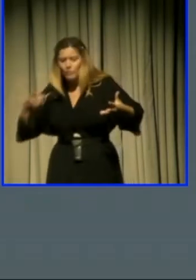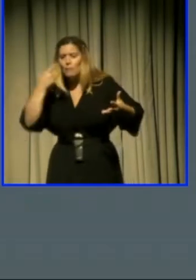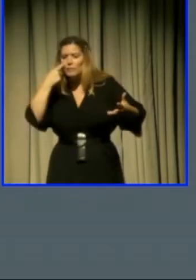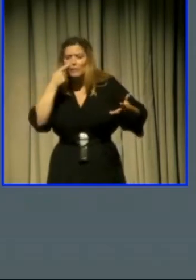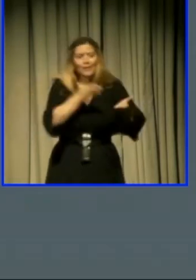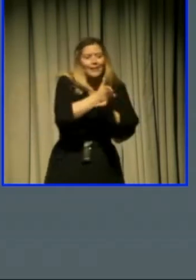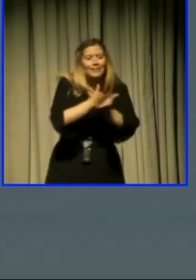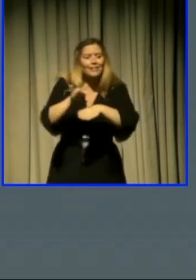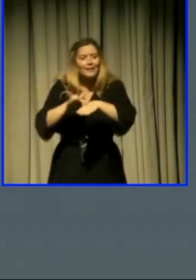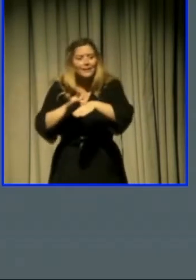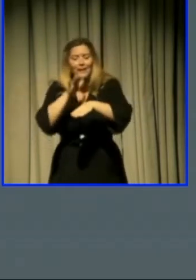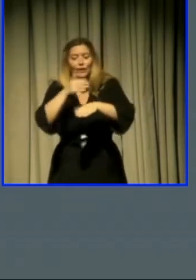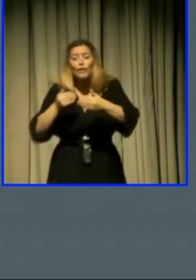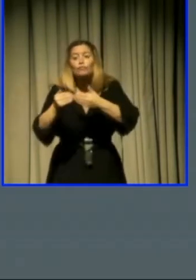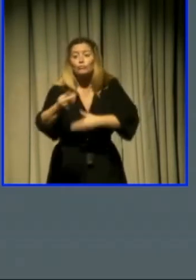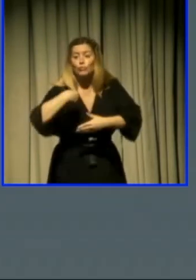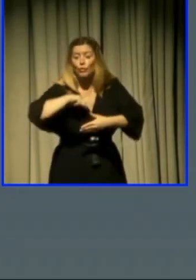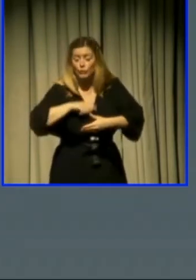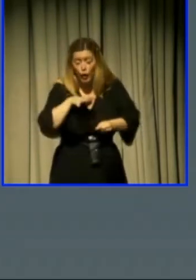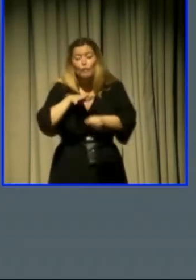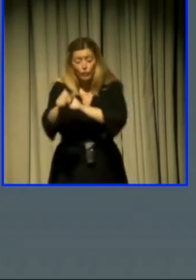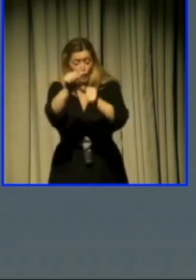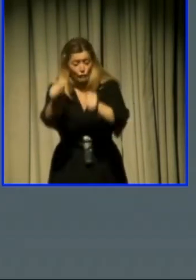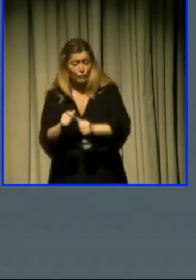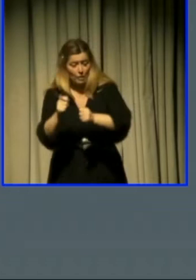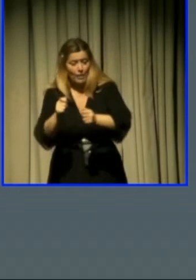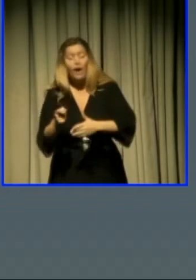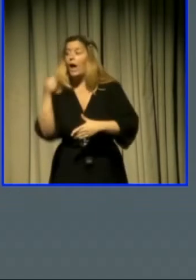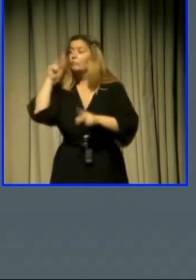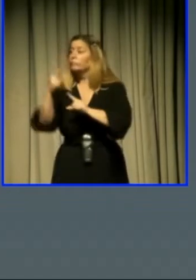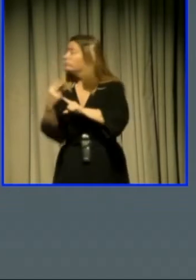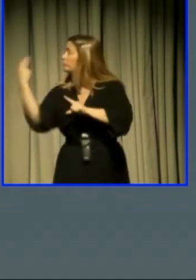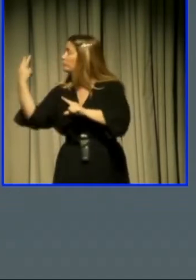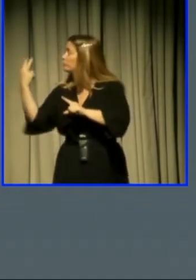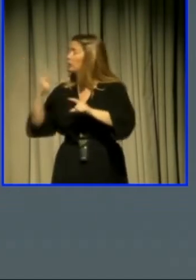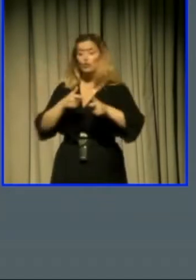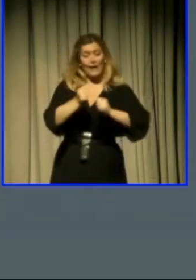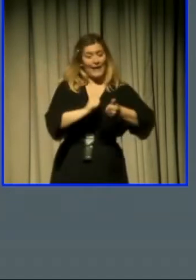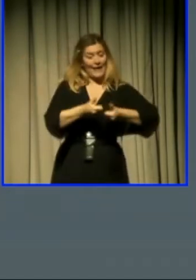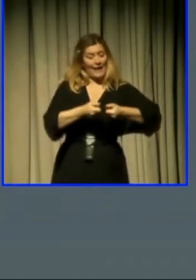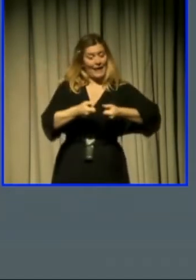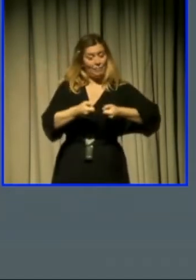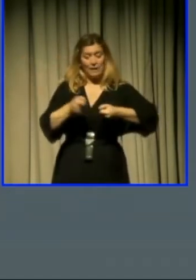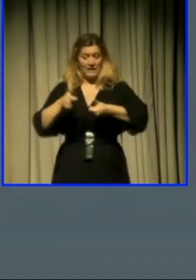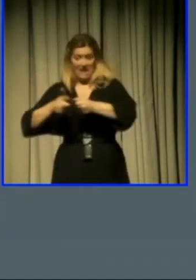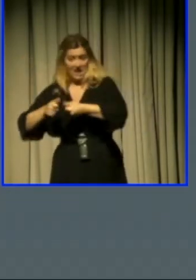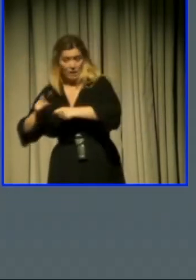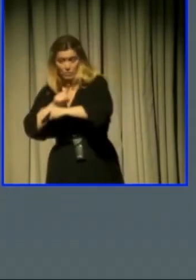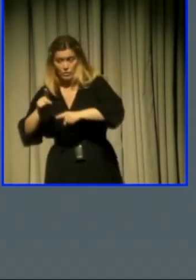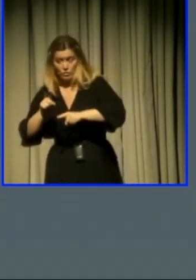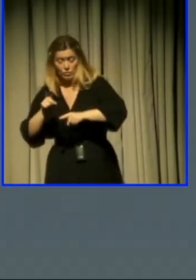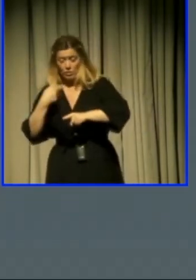So here we're seeing that gamers and non-gamers alike are flocking to video games as an outlet for social